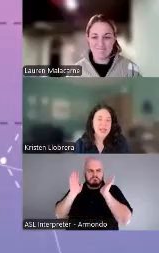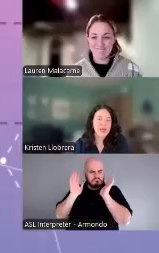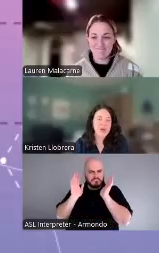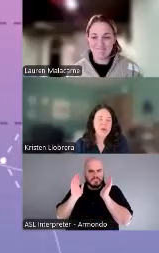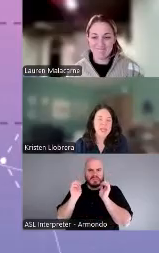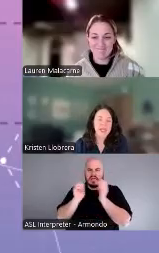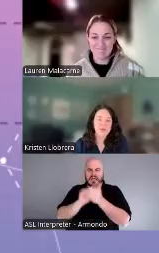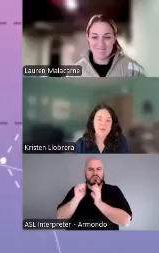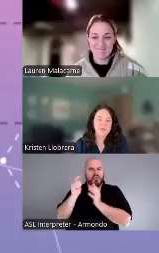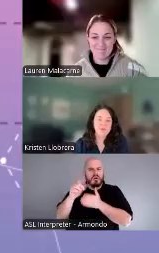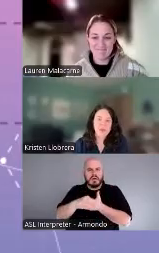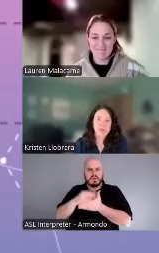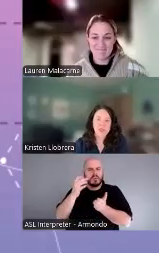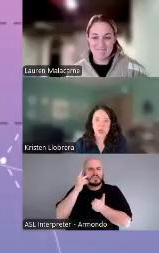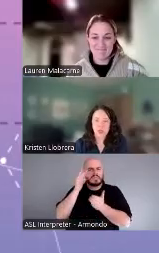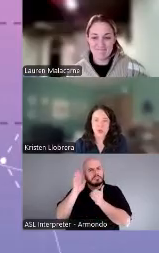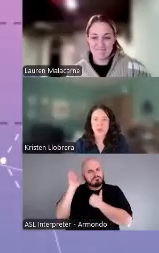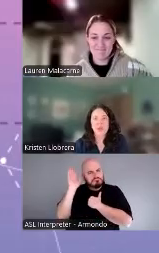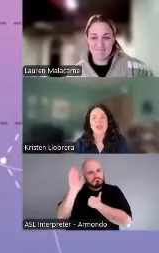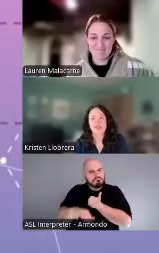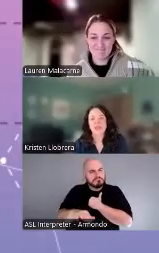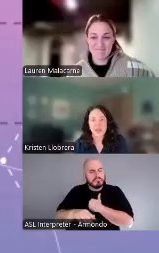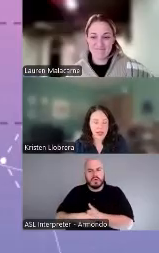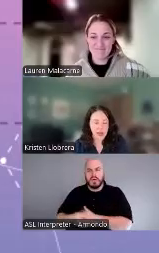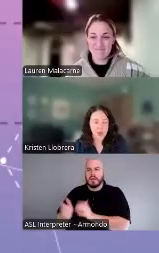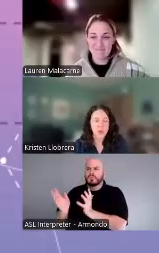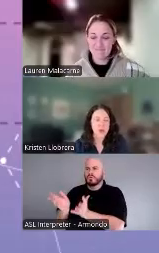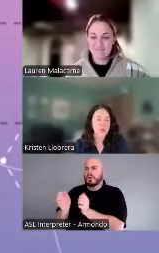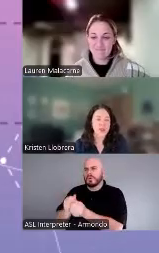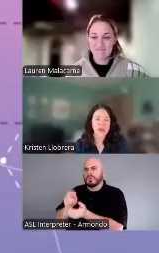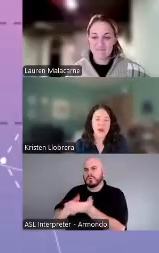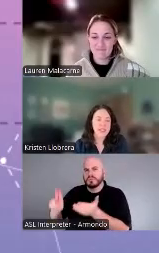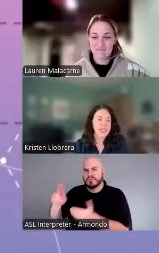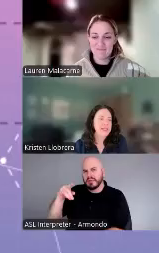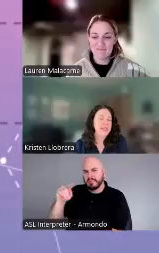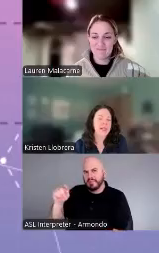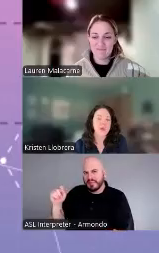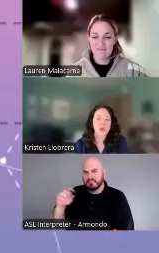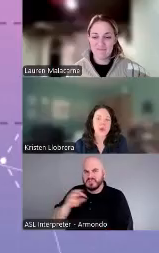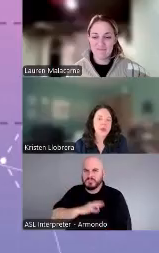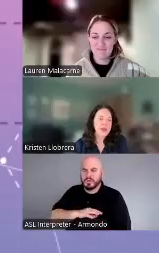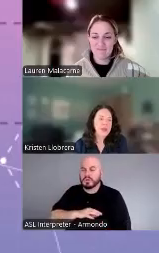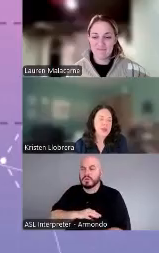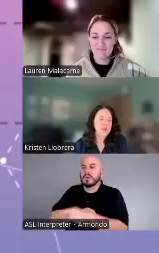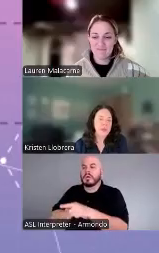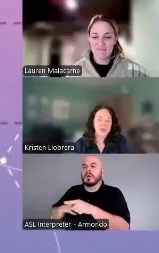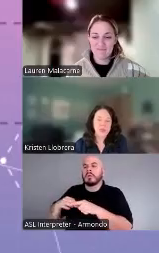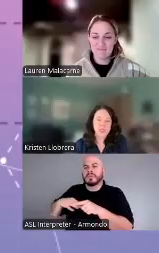see. But then I'm talking with you, Pitt, and how they wanted the content and how,